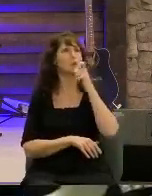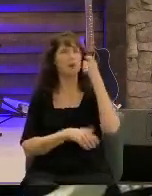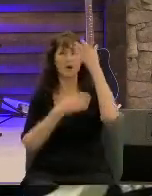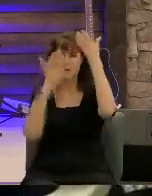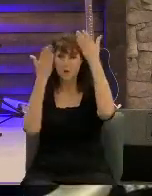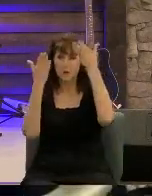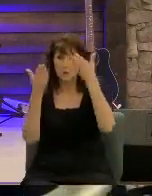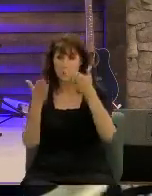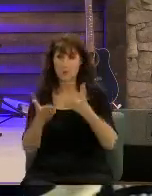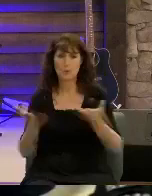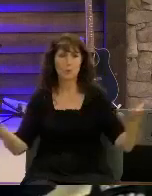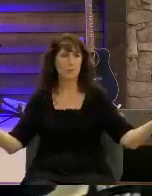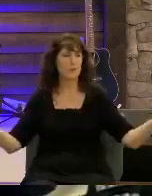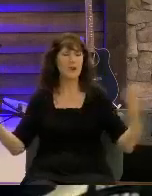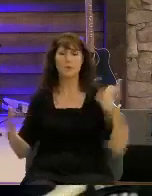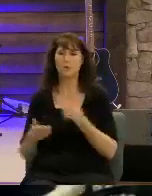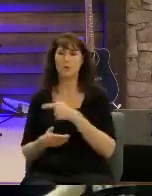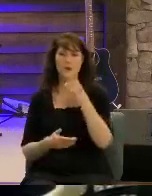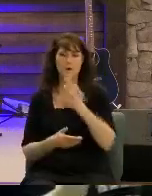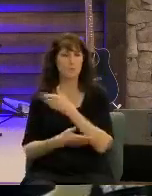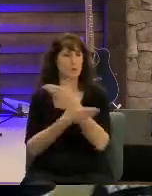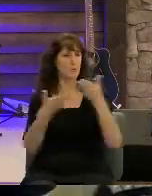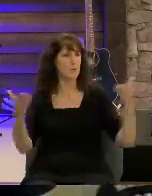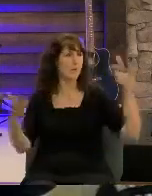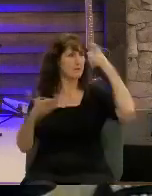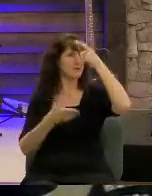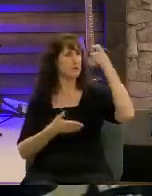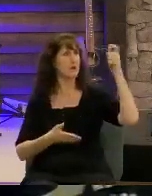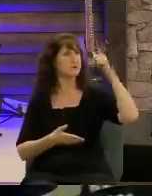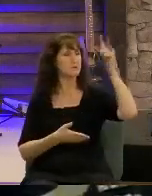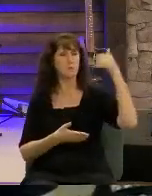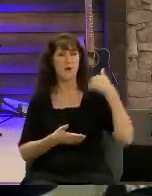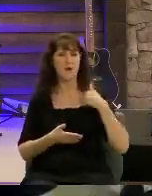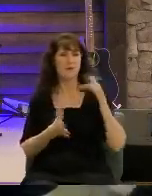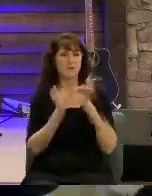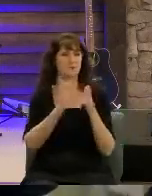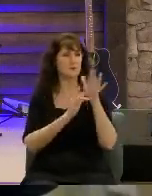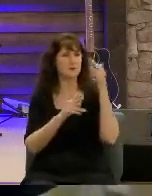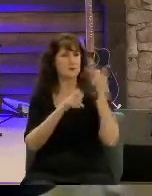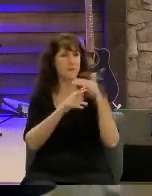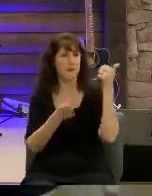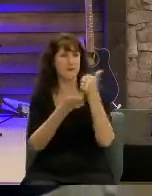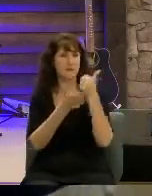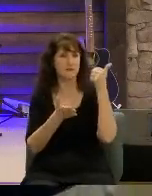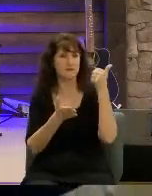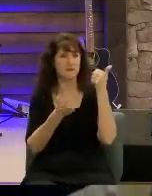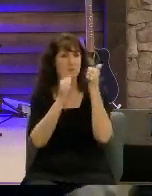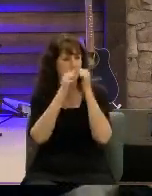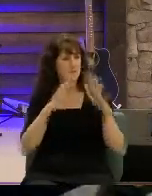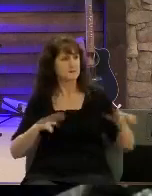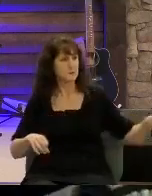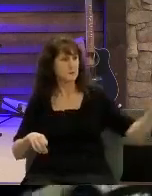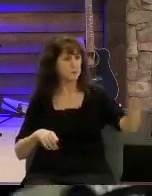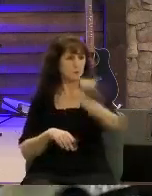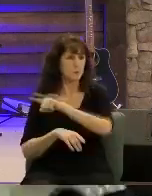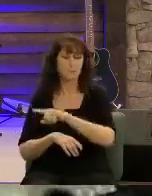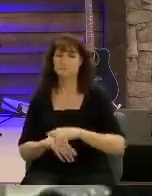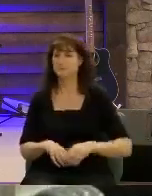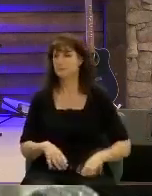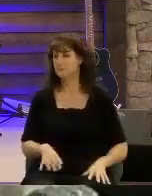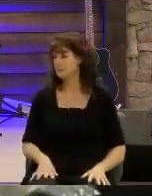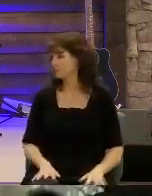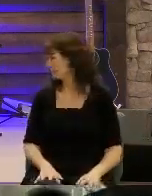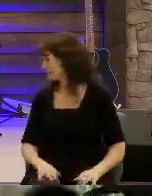who we are in you and what we have because of that in Jesus' name. Amen. I love you. Blessings to you. Amen.